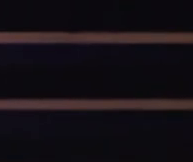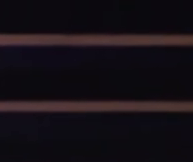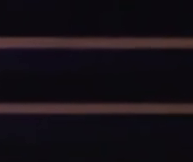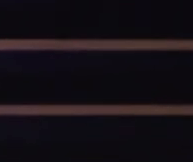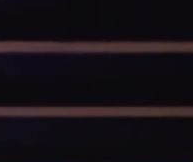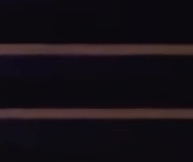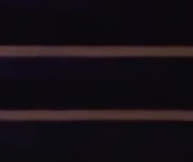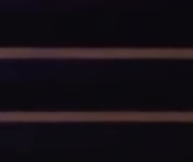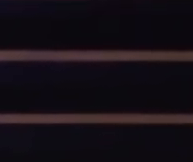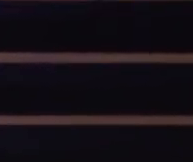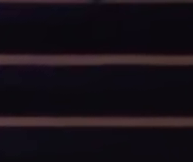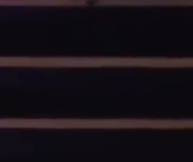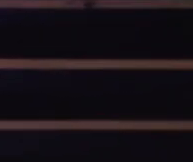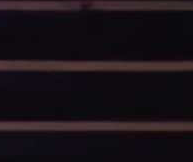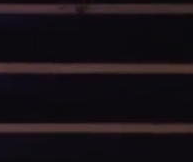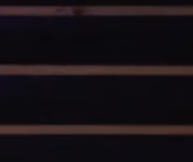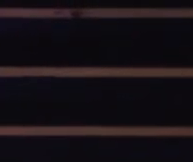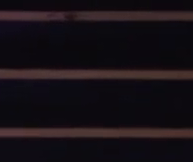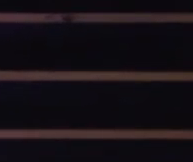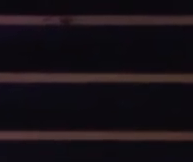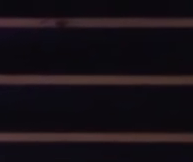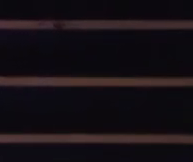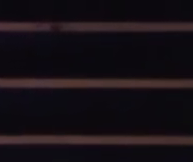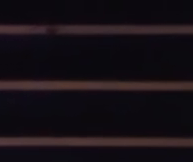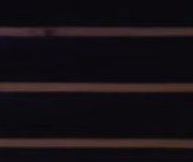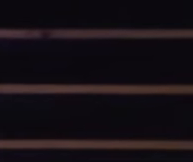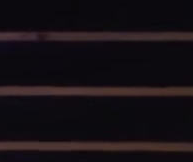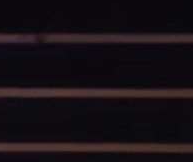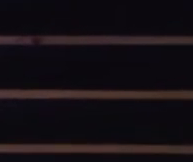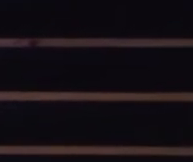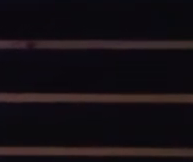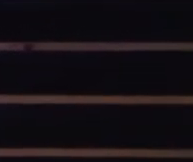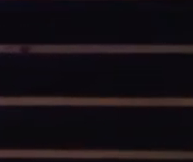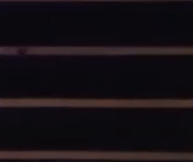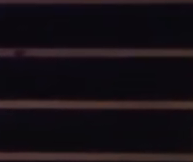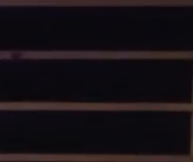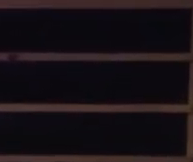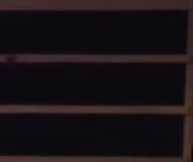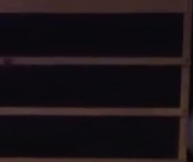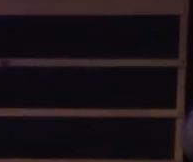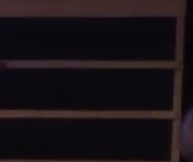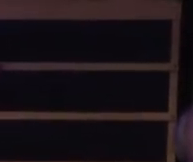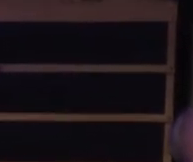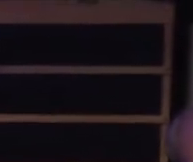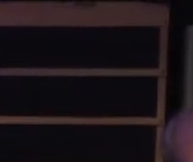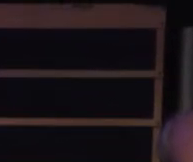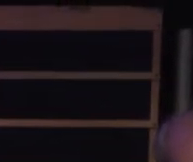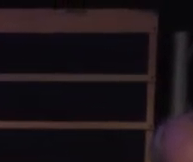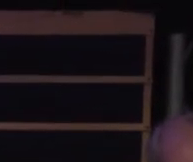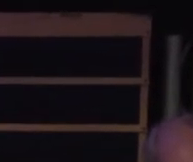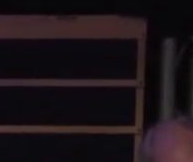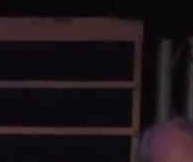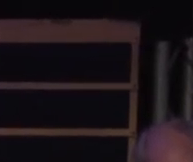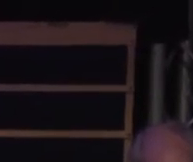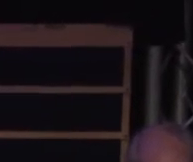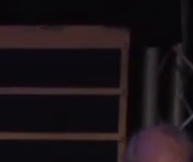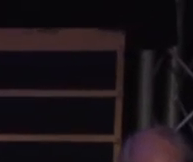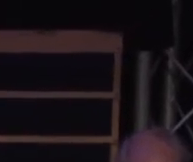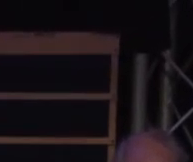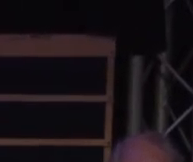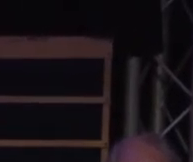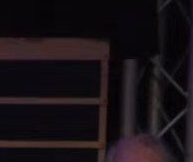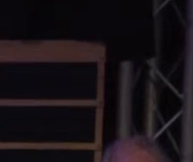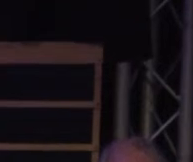my healing. Now your love is the air that I'm breathing. I have a